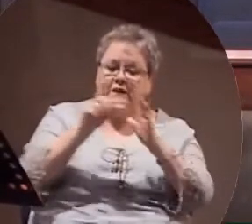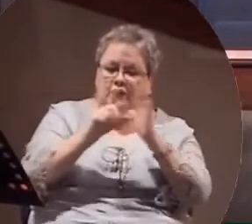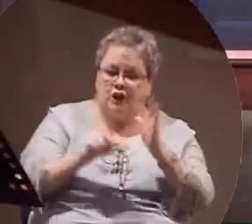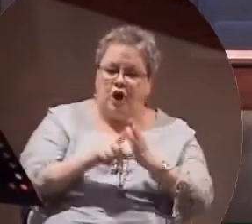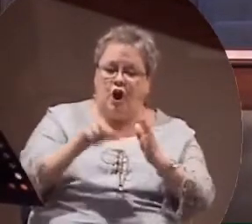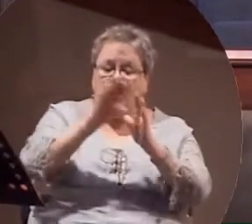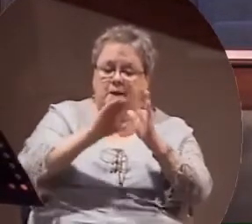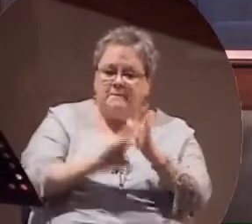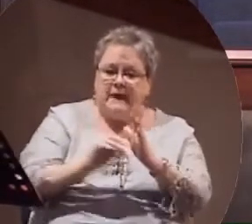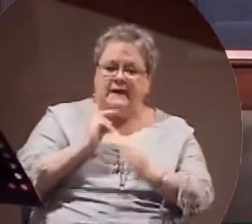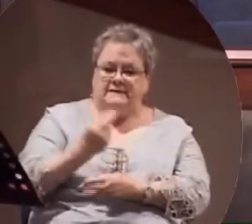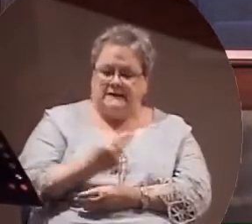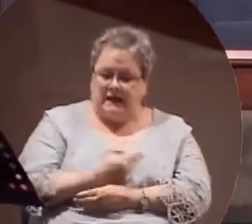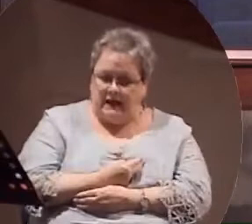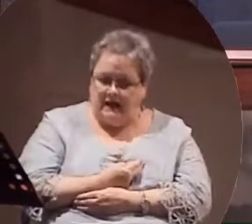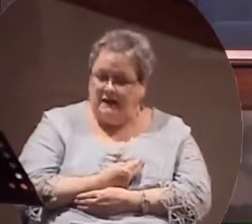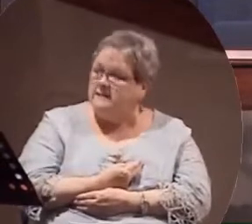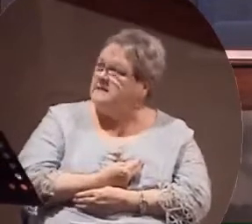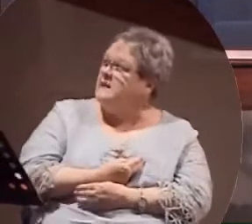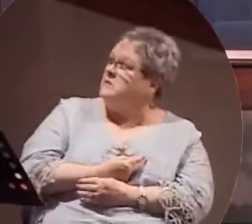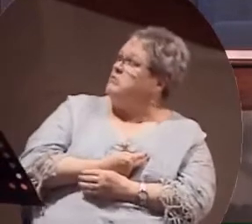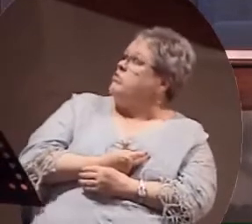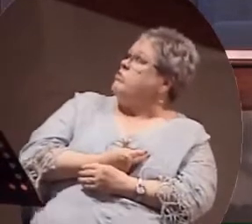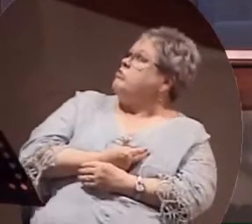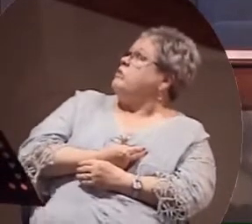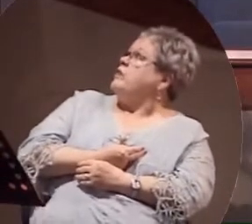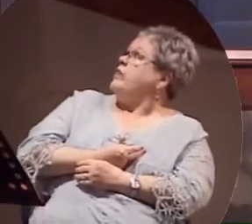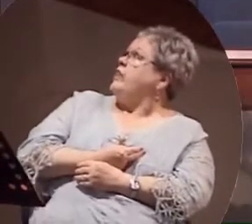commanded us that...